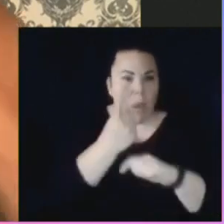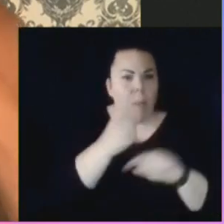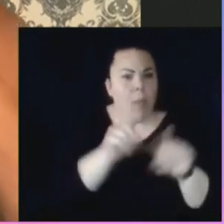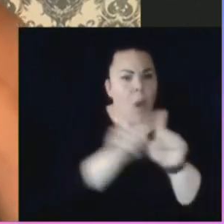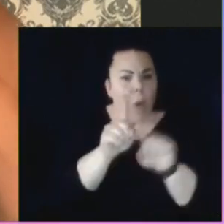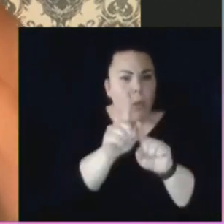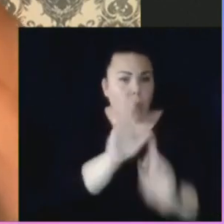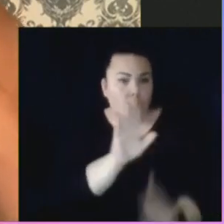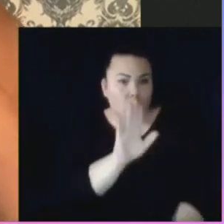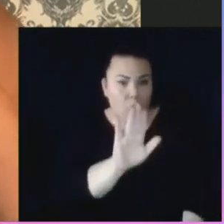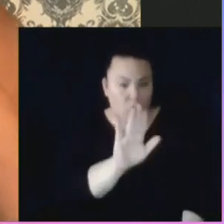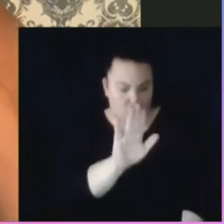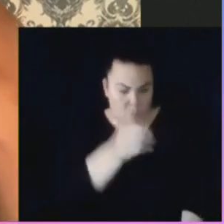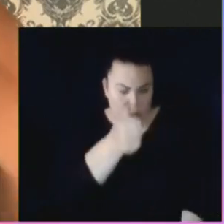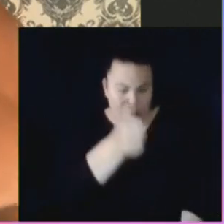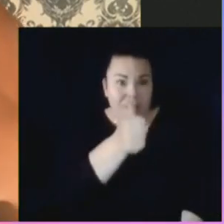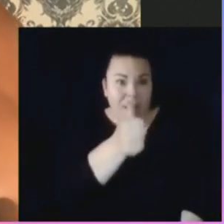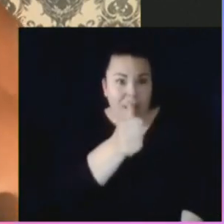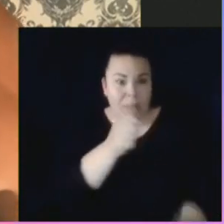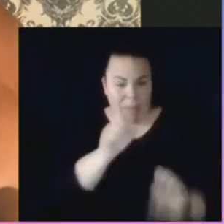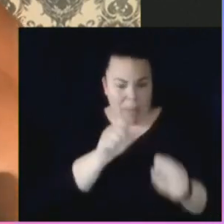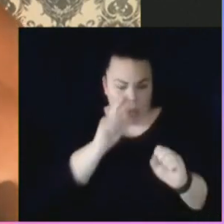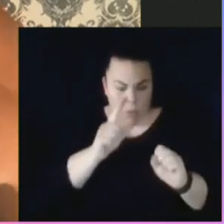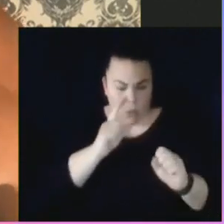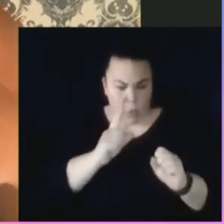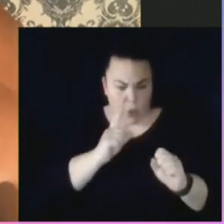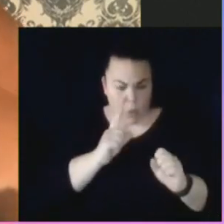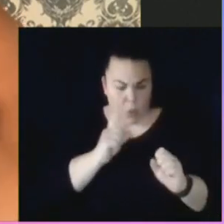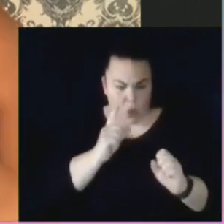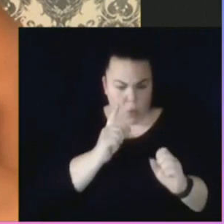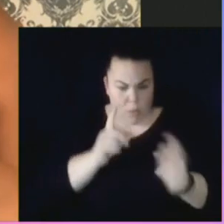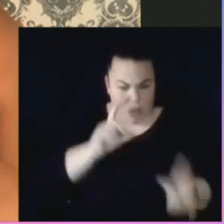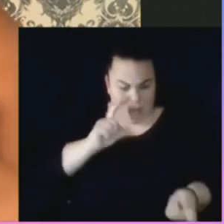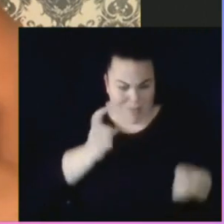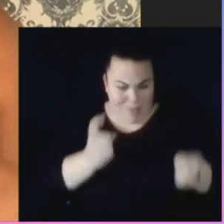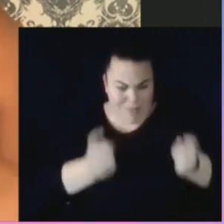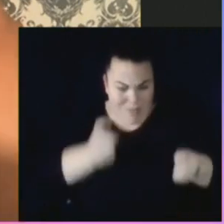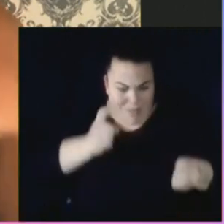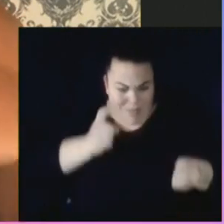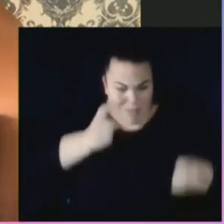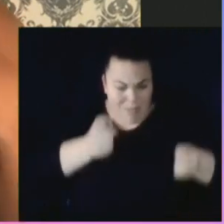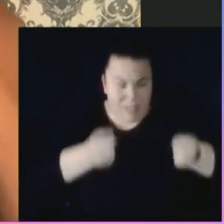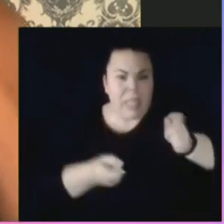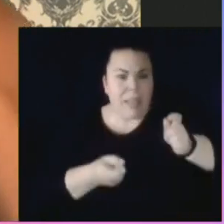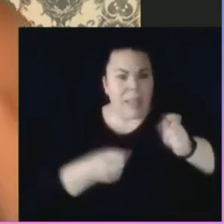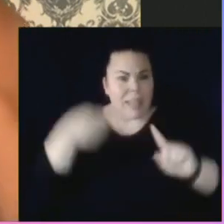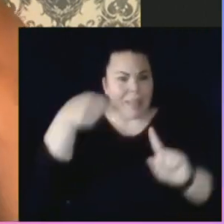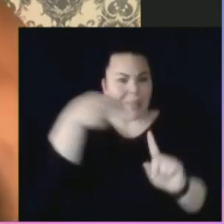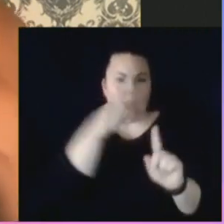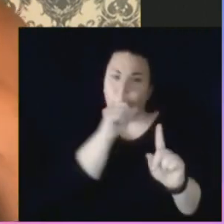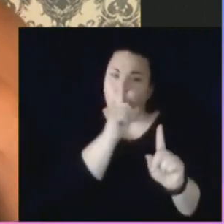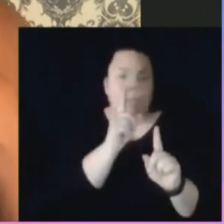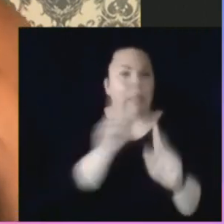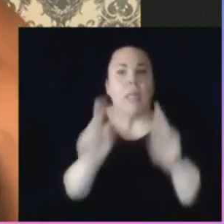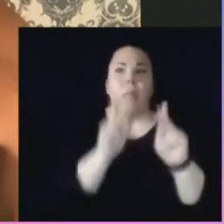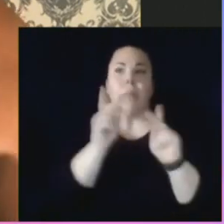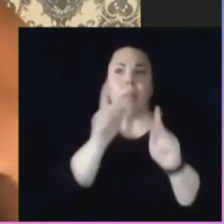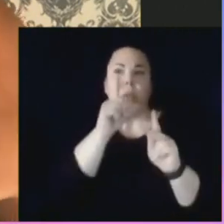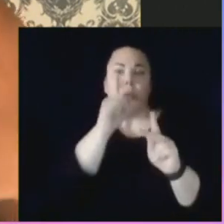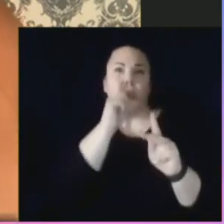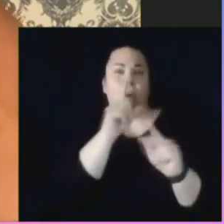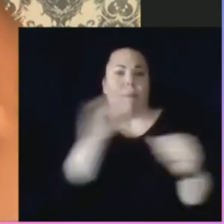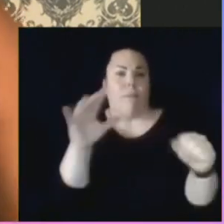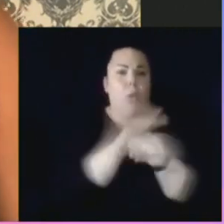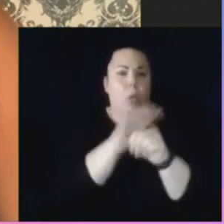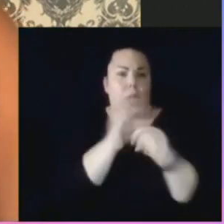the inspiration that you feel inside. And I think that that is something that is underestimated within everyone, is the